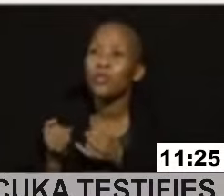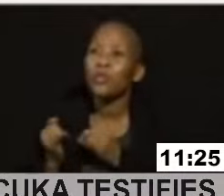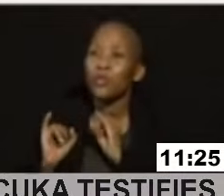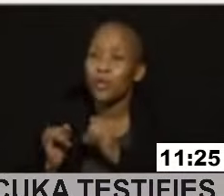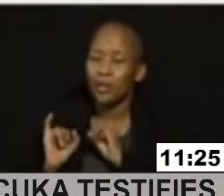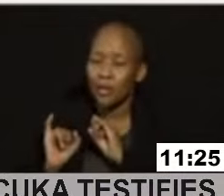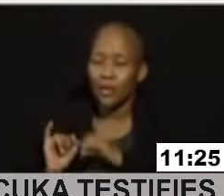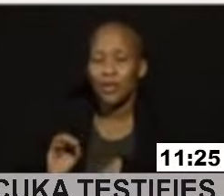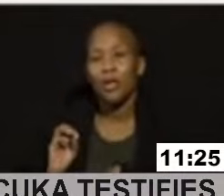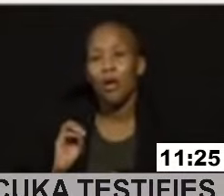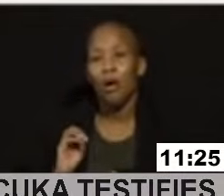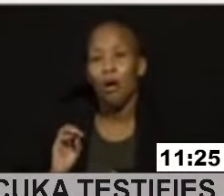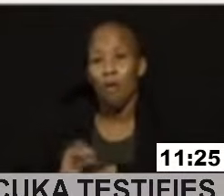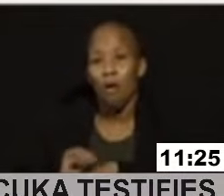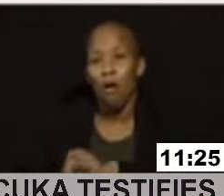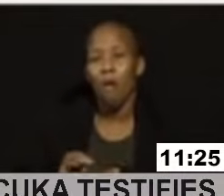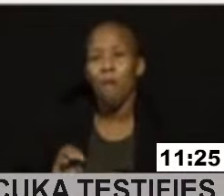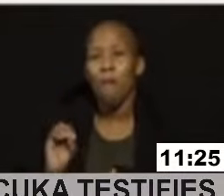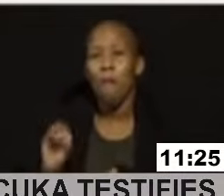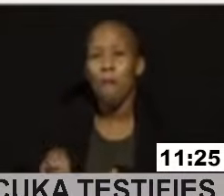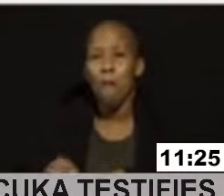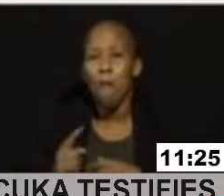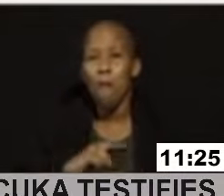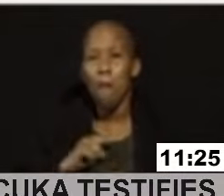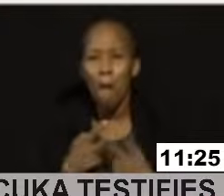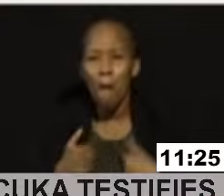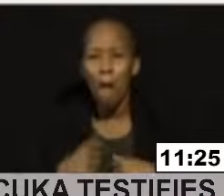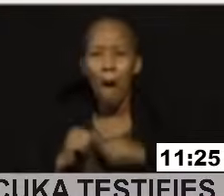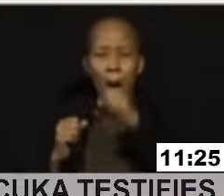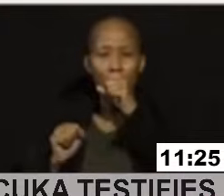tensions. We used to fight a great deal with Treasury.